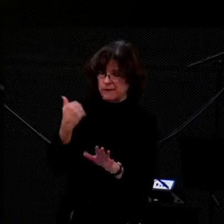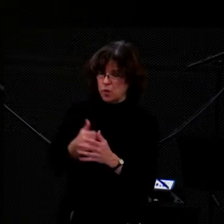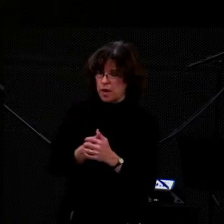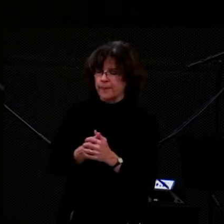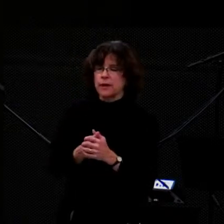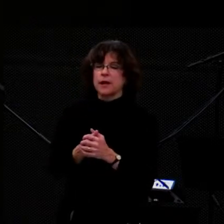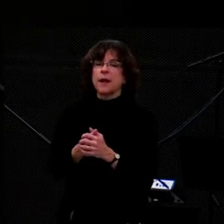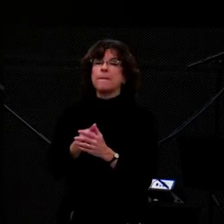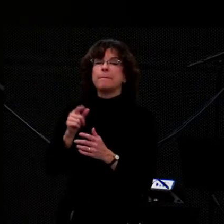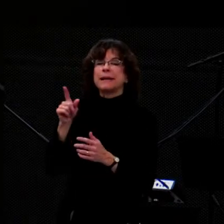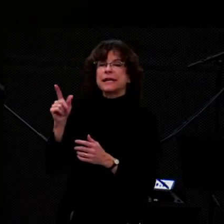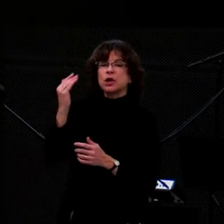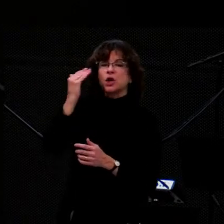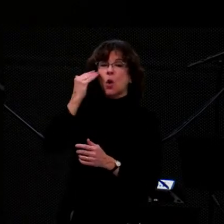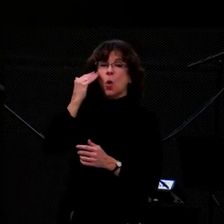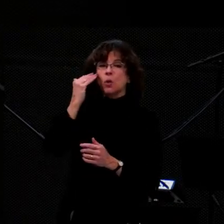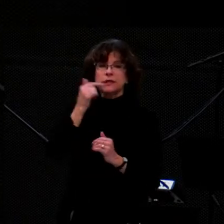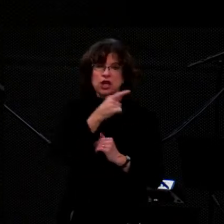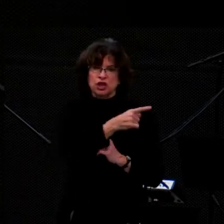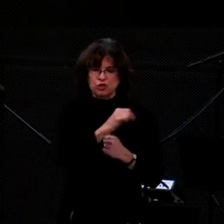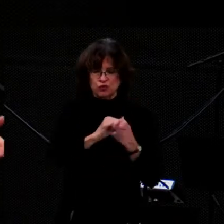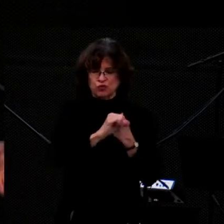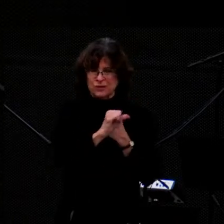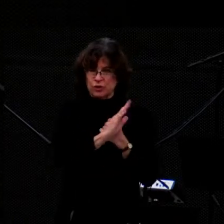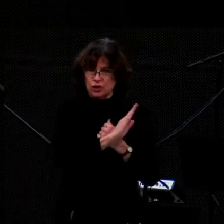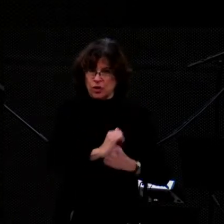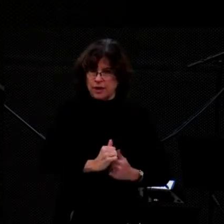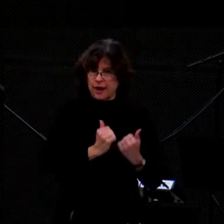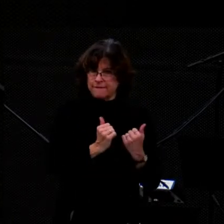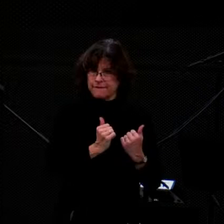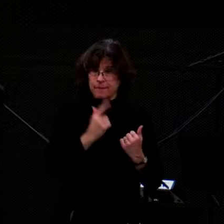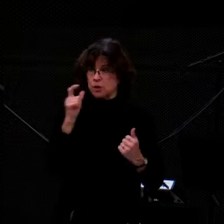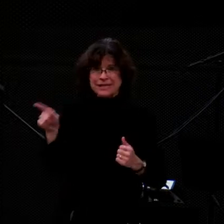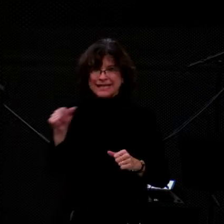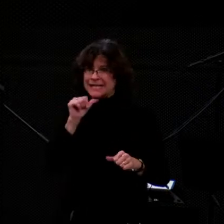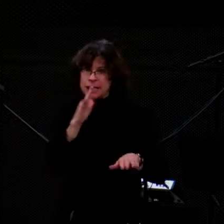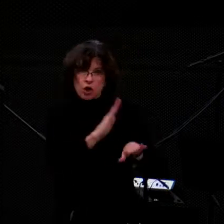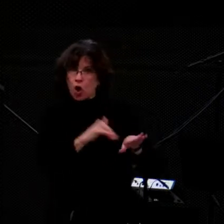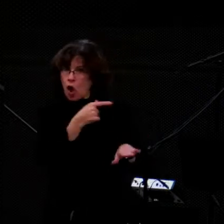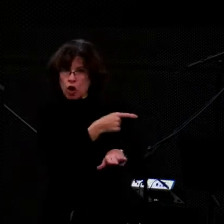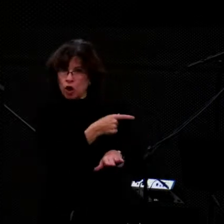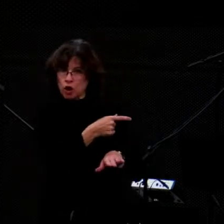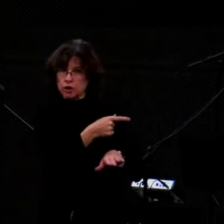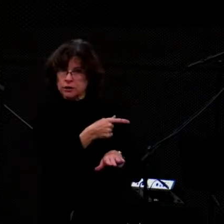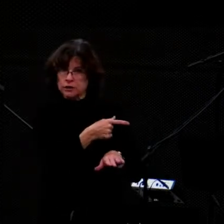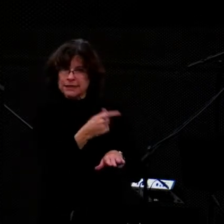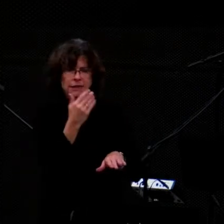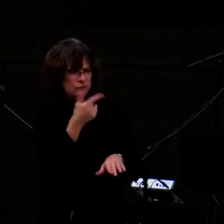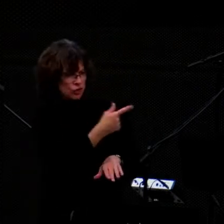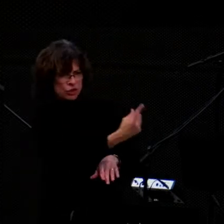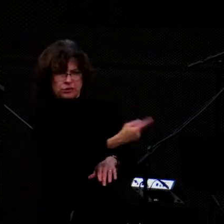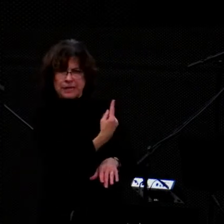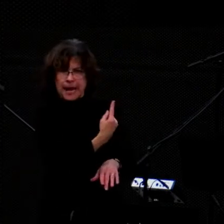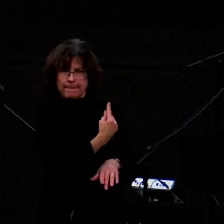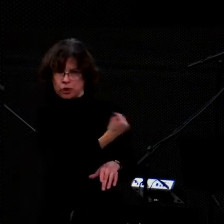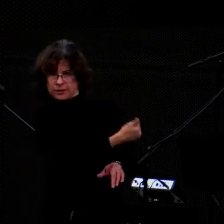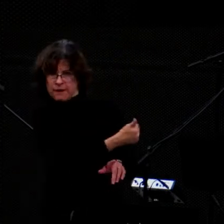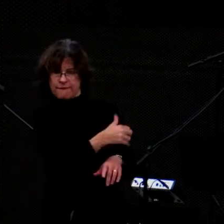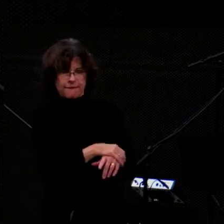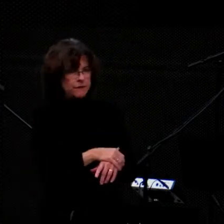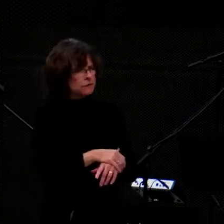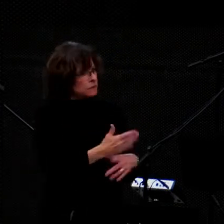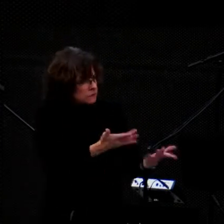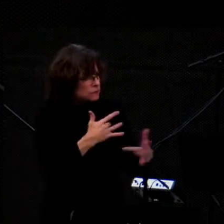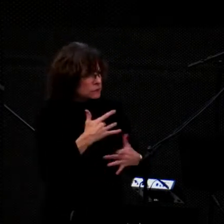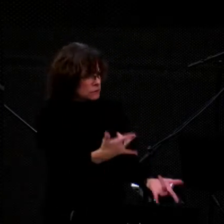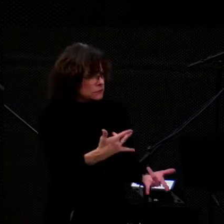Knows what Esther has risked in order to come to him unbidden like this. And so he wants to know what's going on. What is it, Esther? What is your